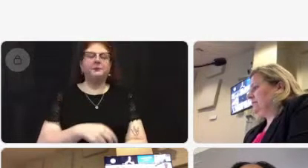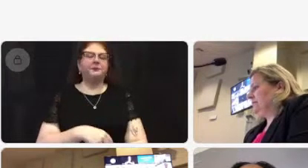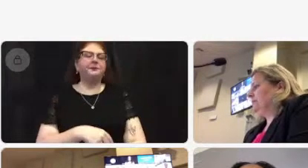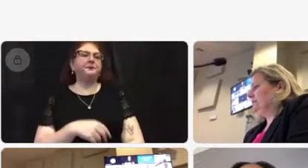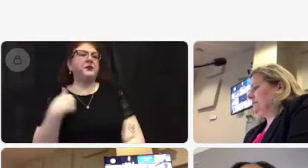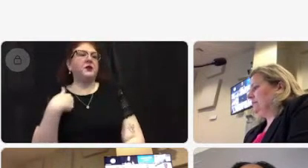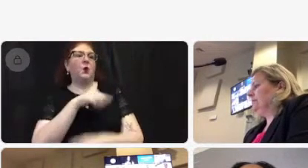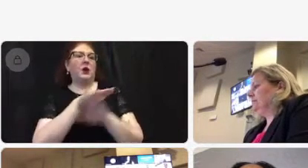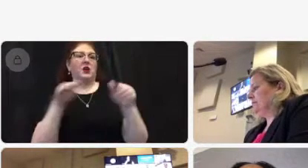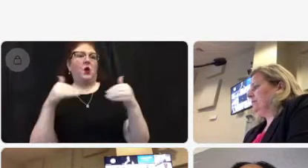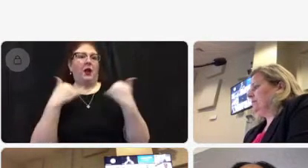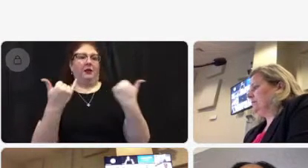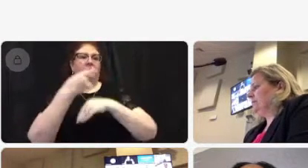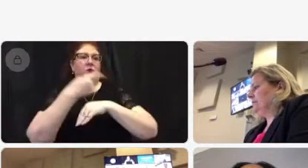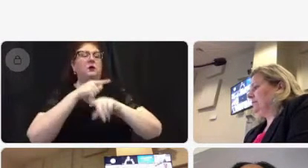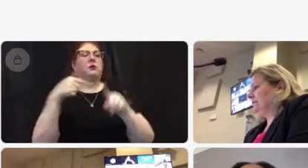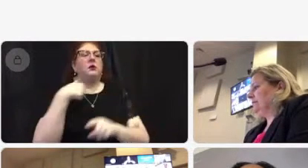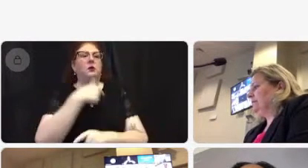staff is aware of. So